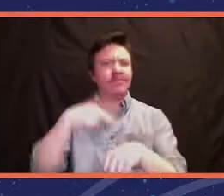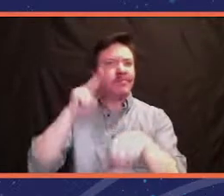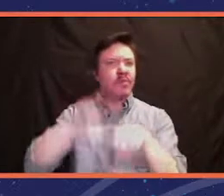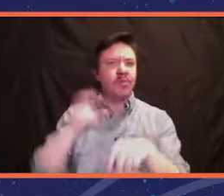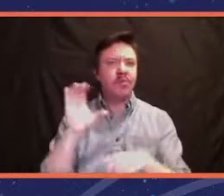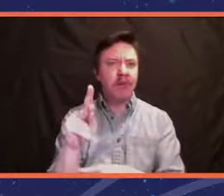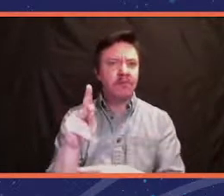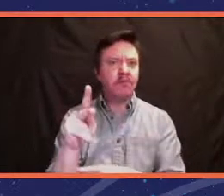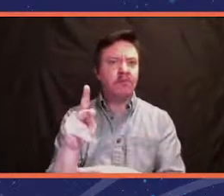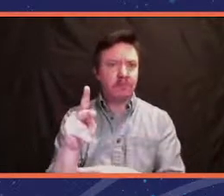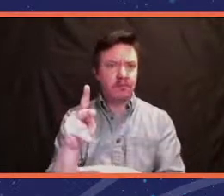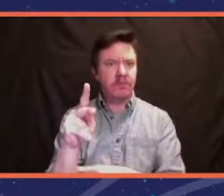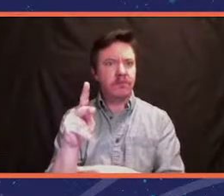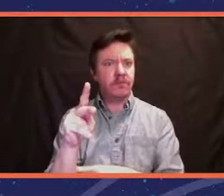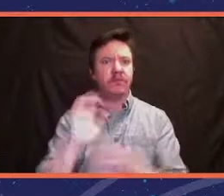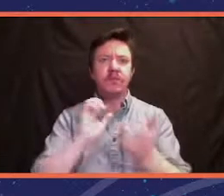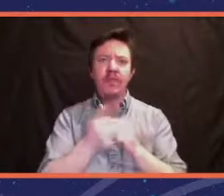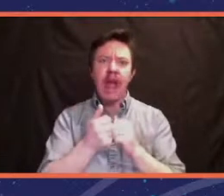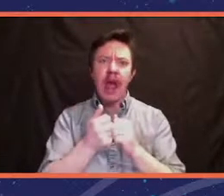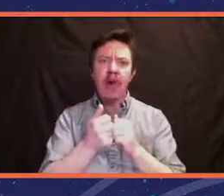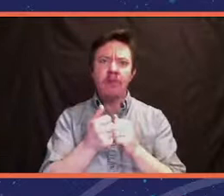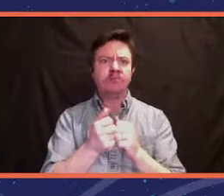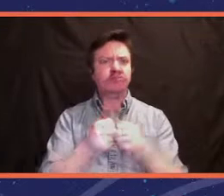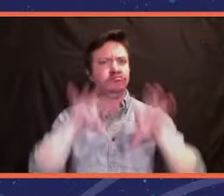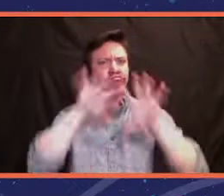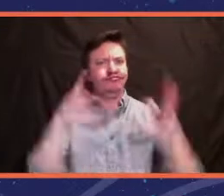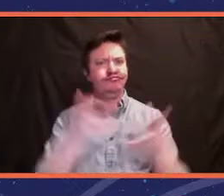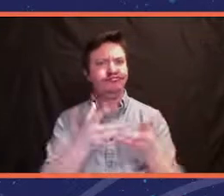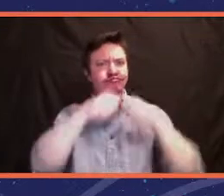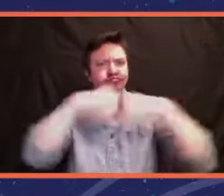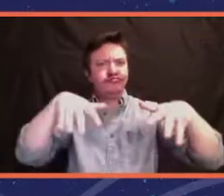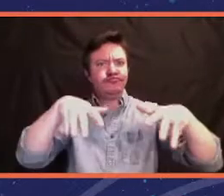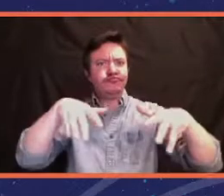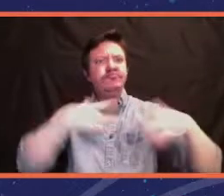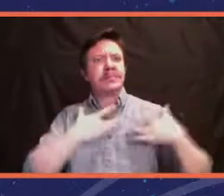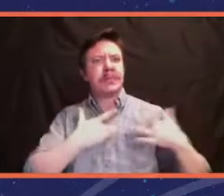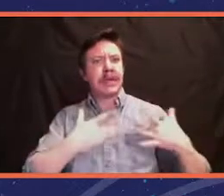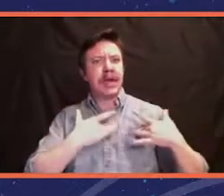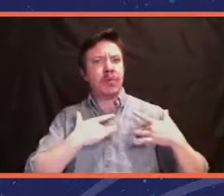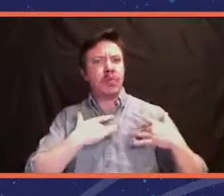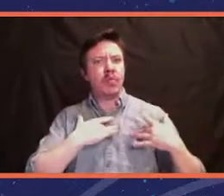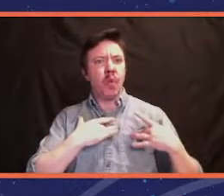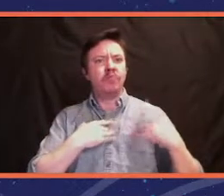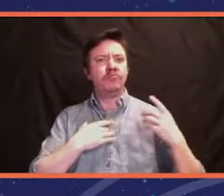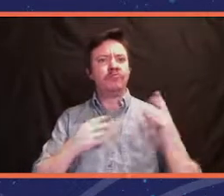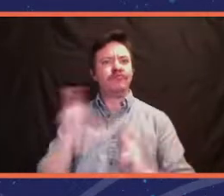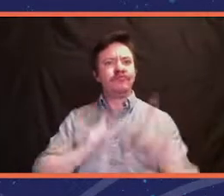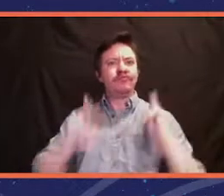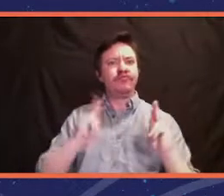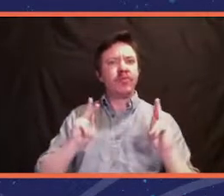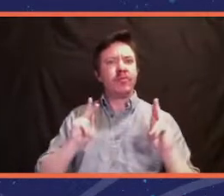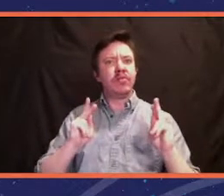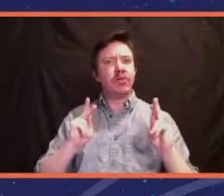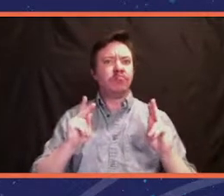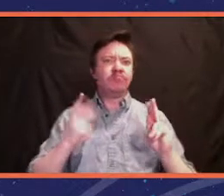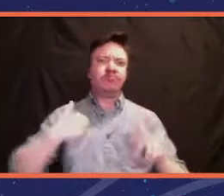just how this system continues to prioritize profit over people. So just in collaboration